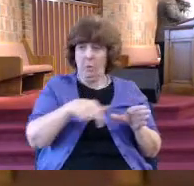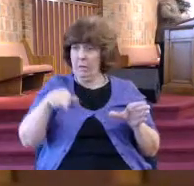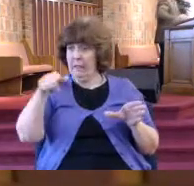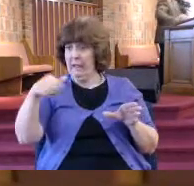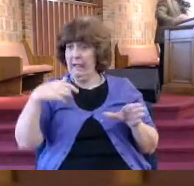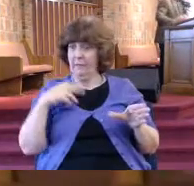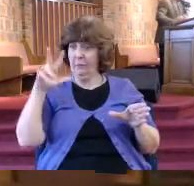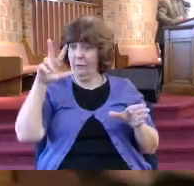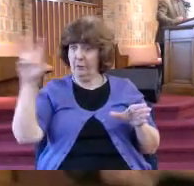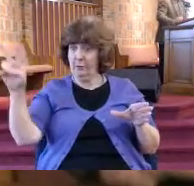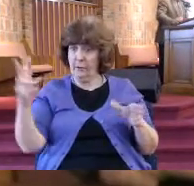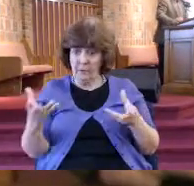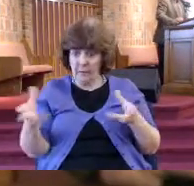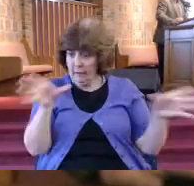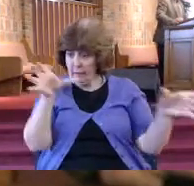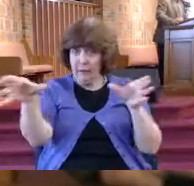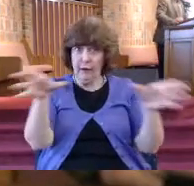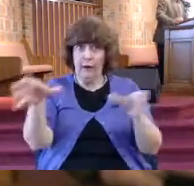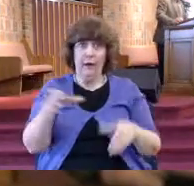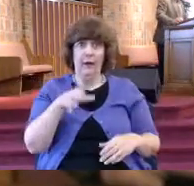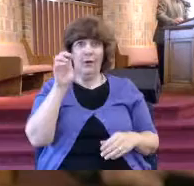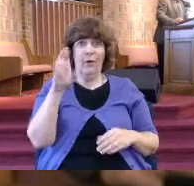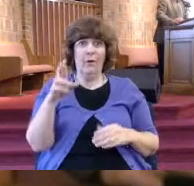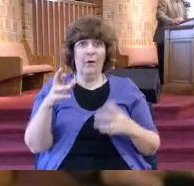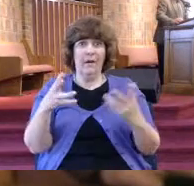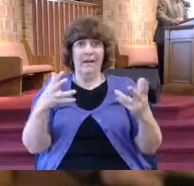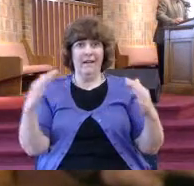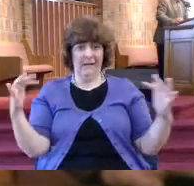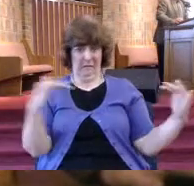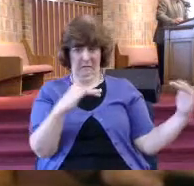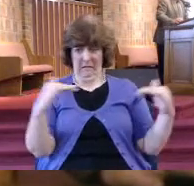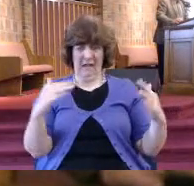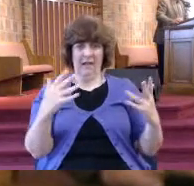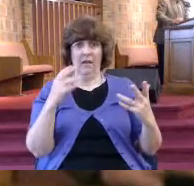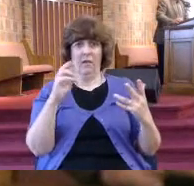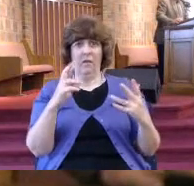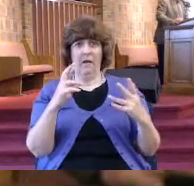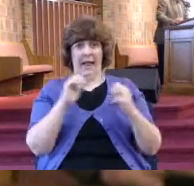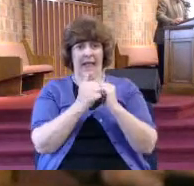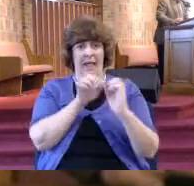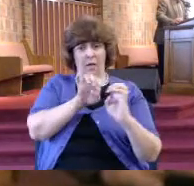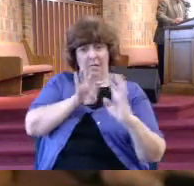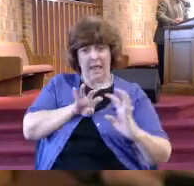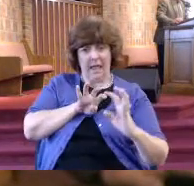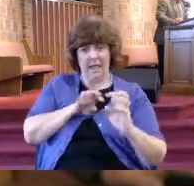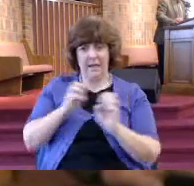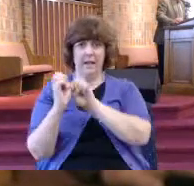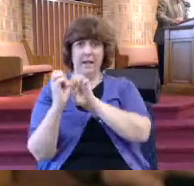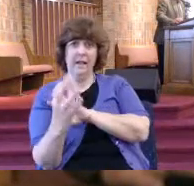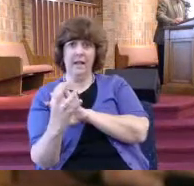and sometimes even how much pressure we're going to have in the football.